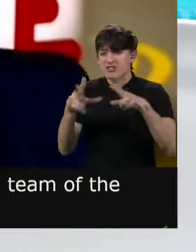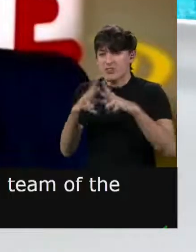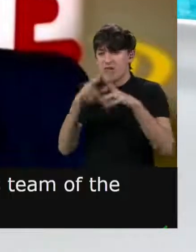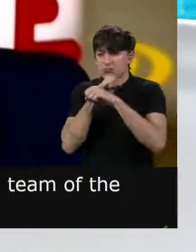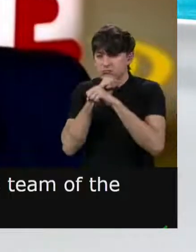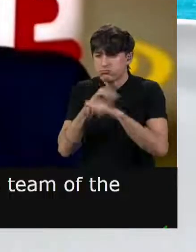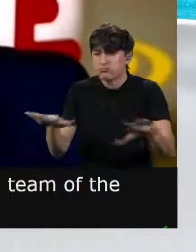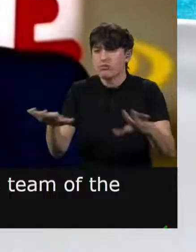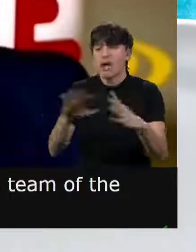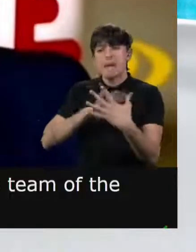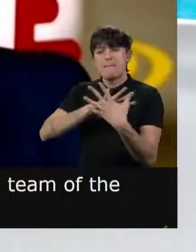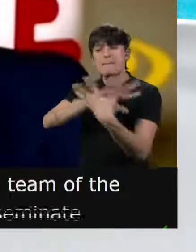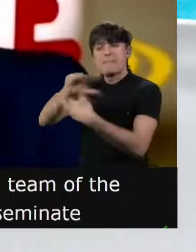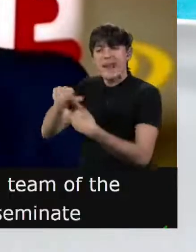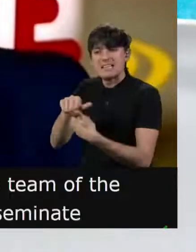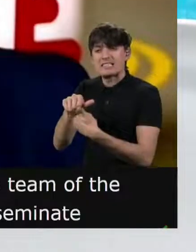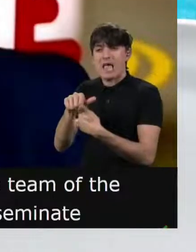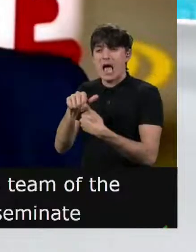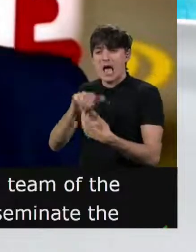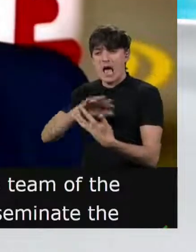the social networks,